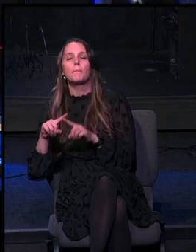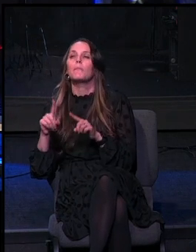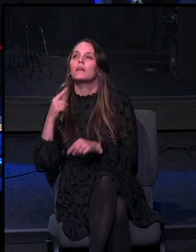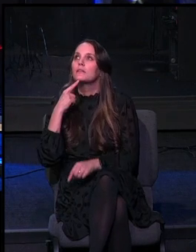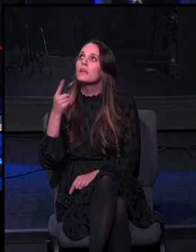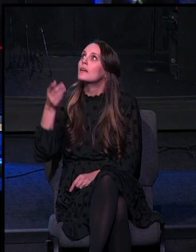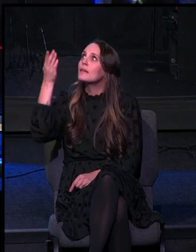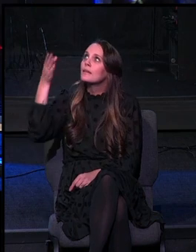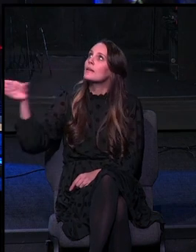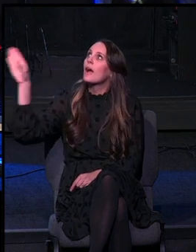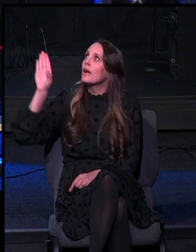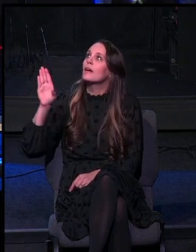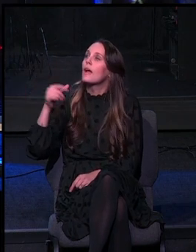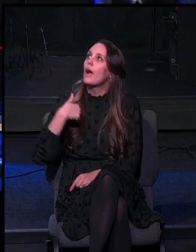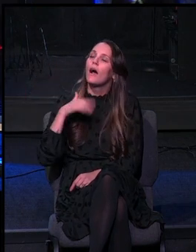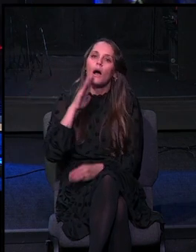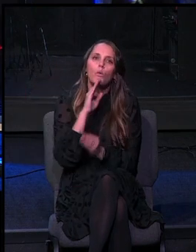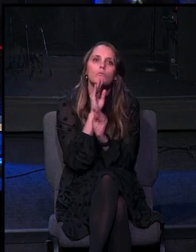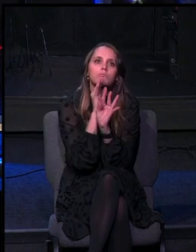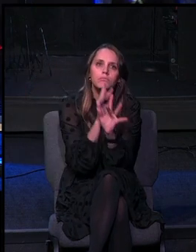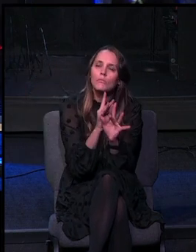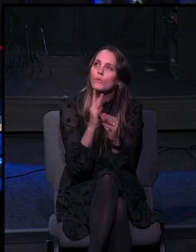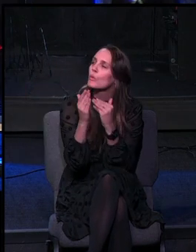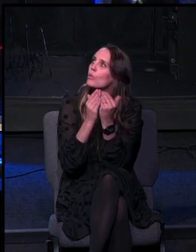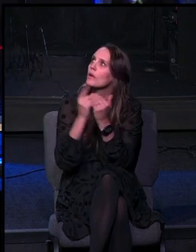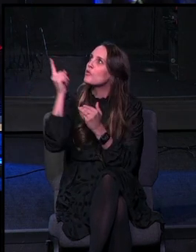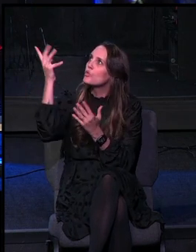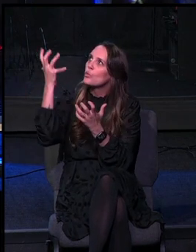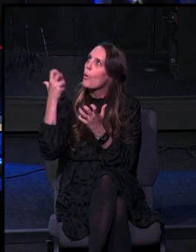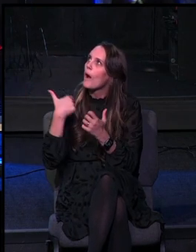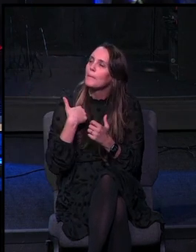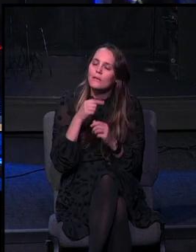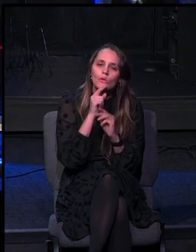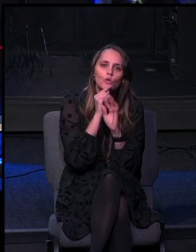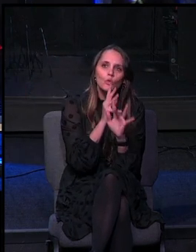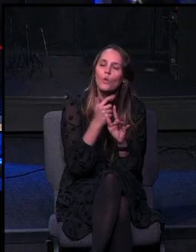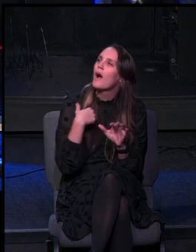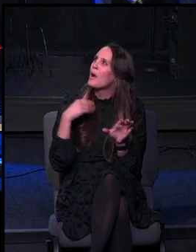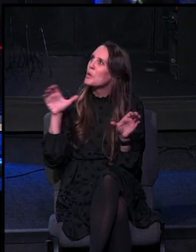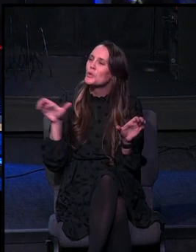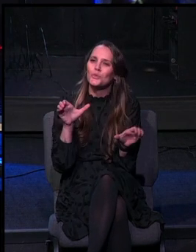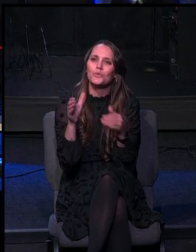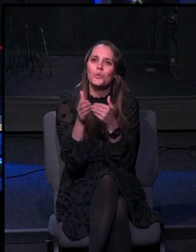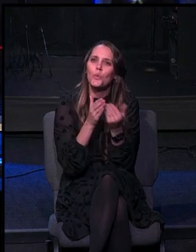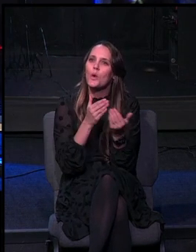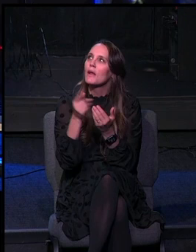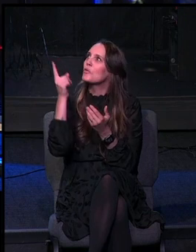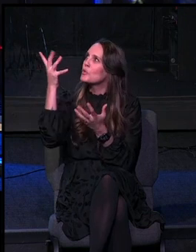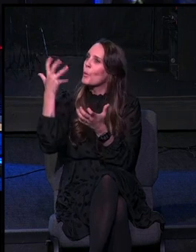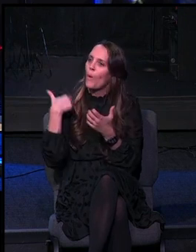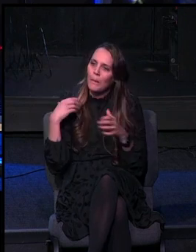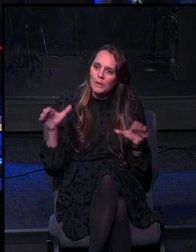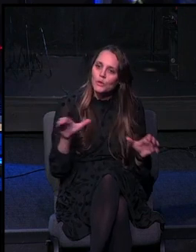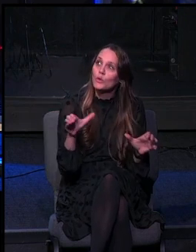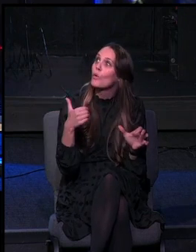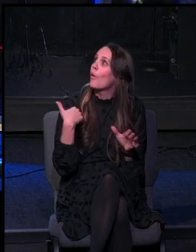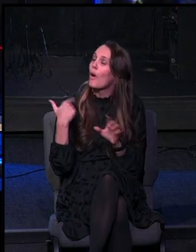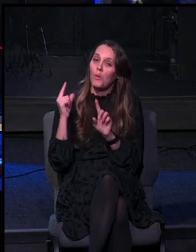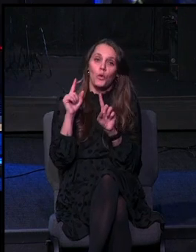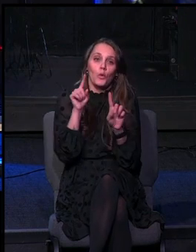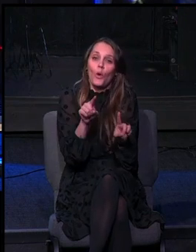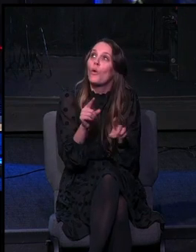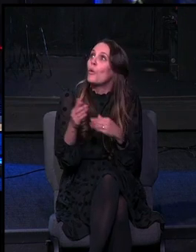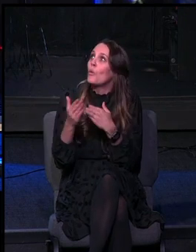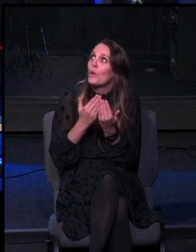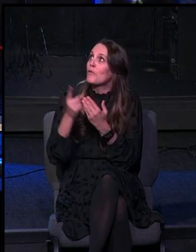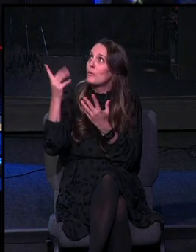say. I'll do whatever it is you want me to do. I'll go wherever it is you want me